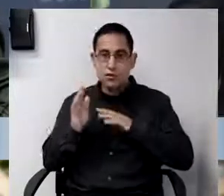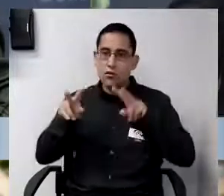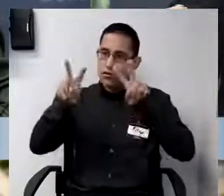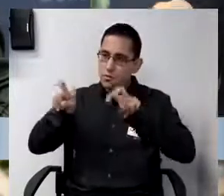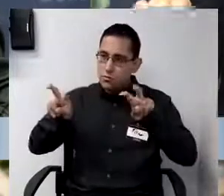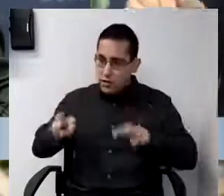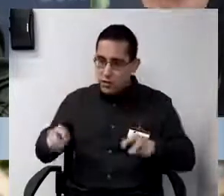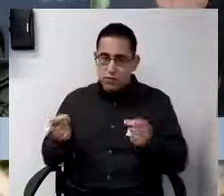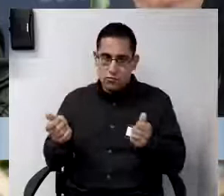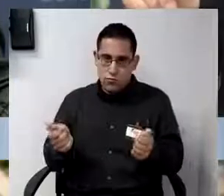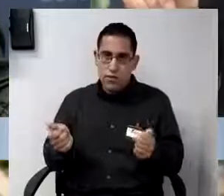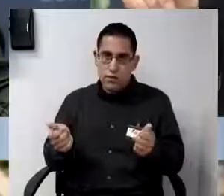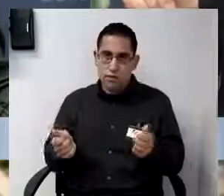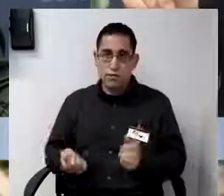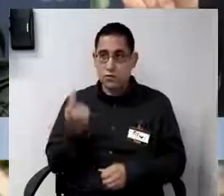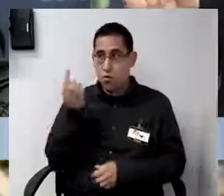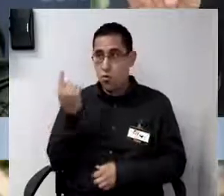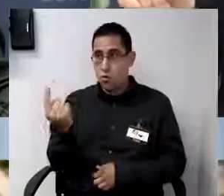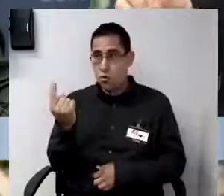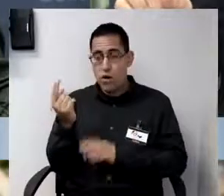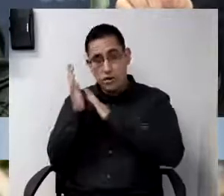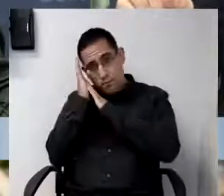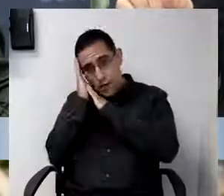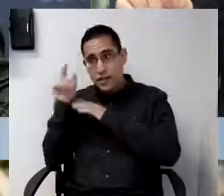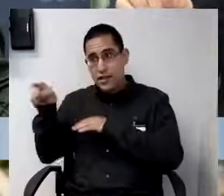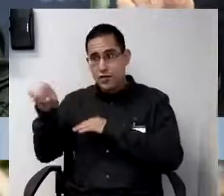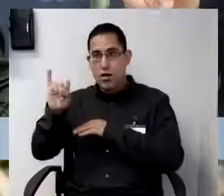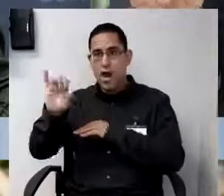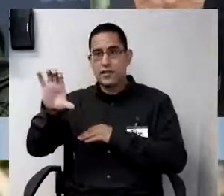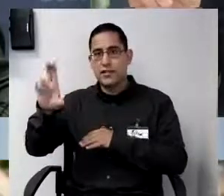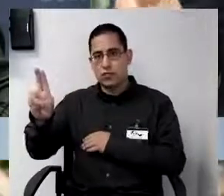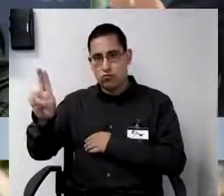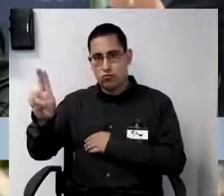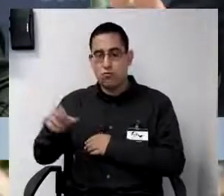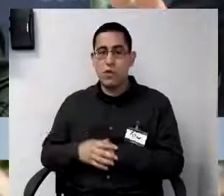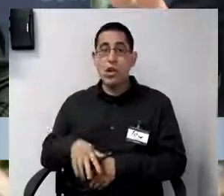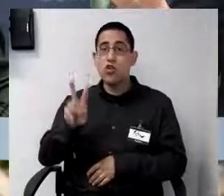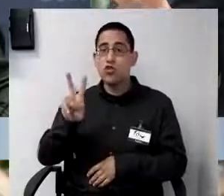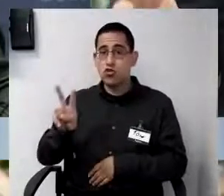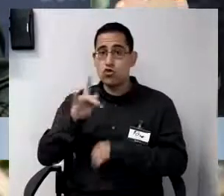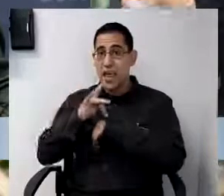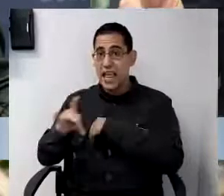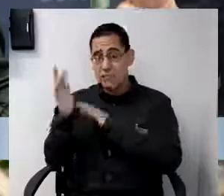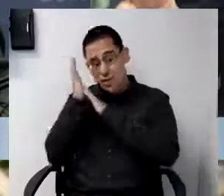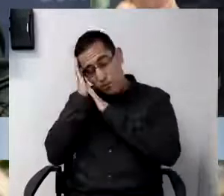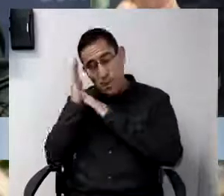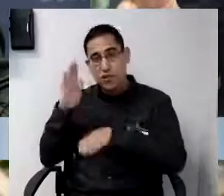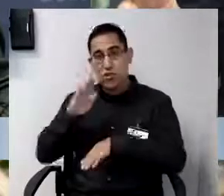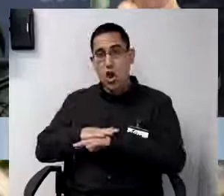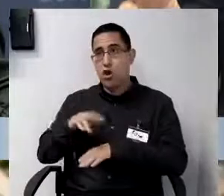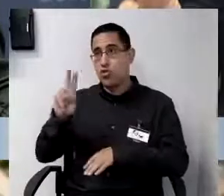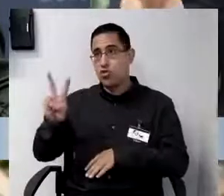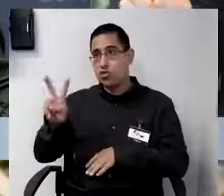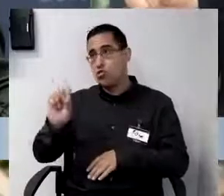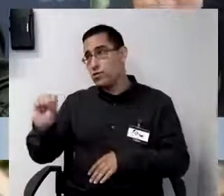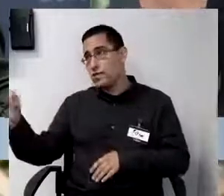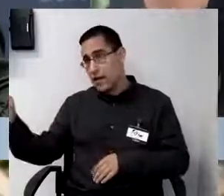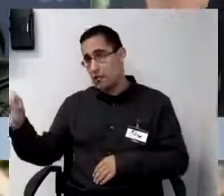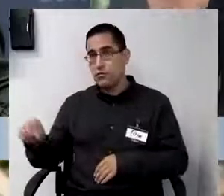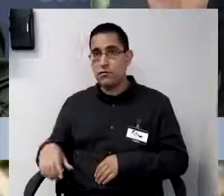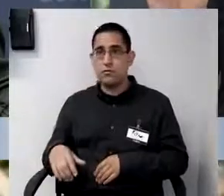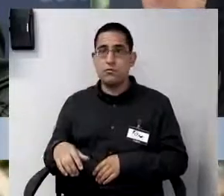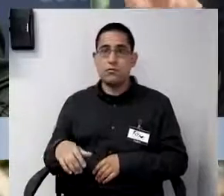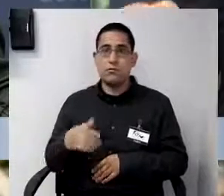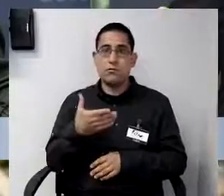down quickly. 1 empty bed in the ICU, 2 empty beds on 2 South,